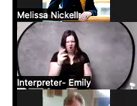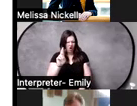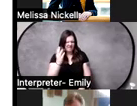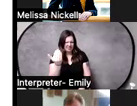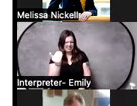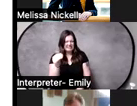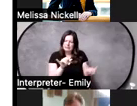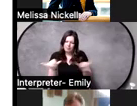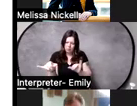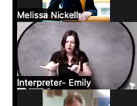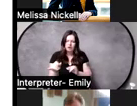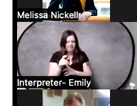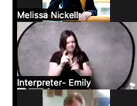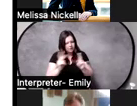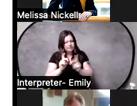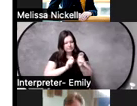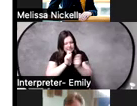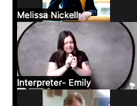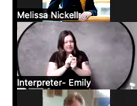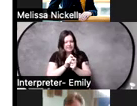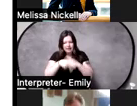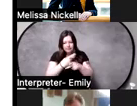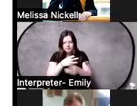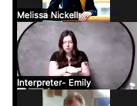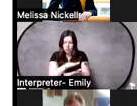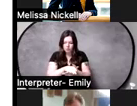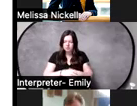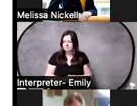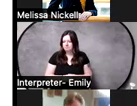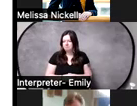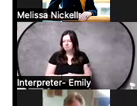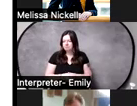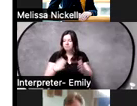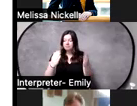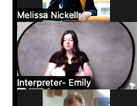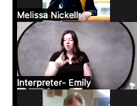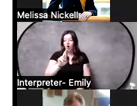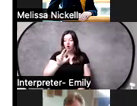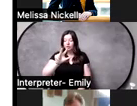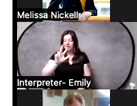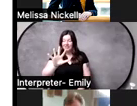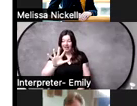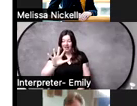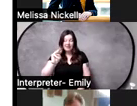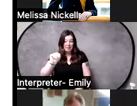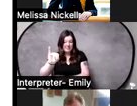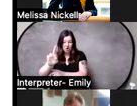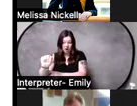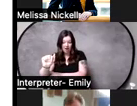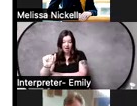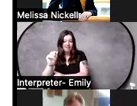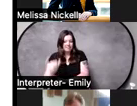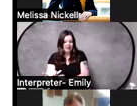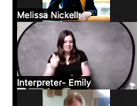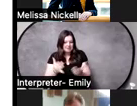types of schools. Excuse me. The mirror grant or the R35 grant is something that you might not hear about, but this is